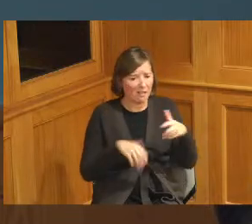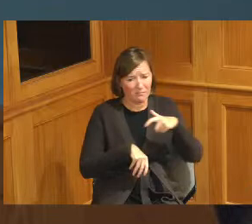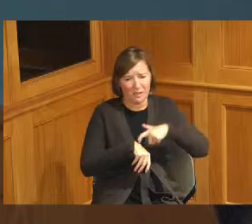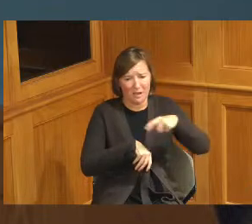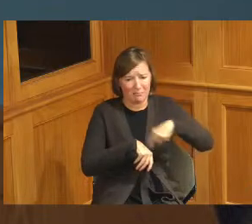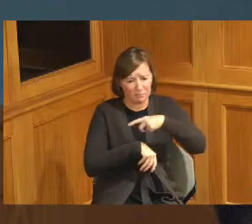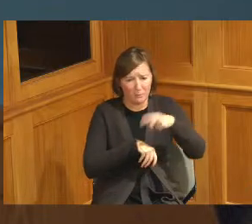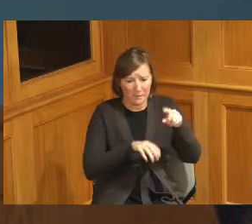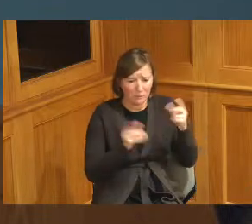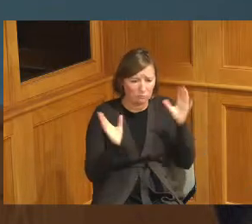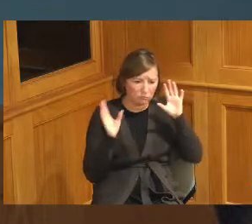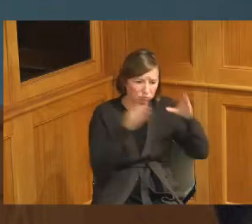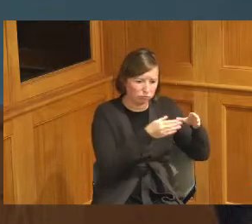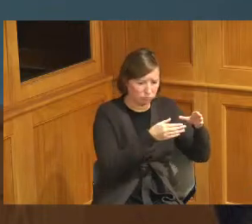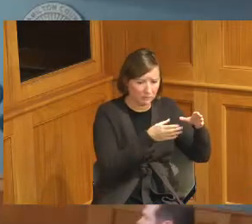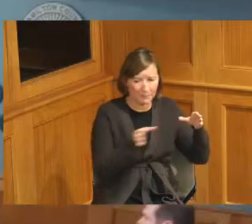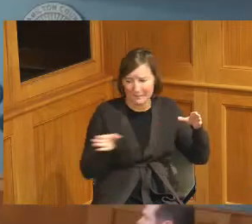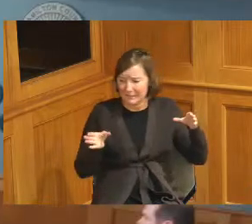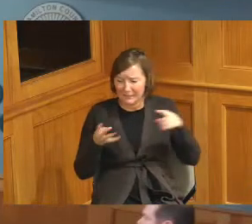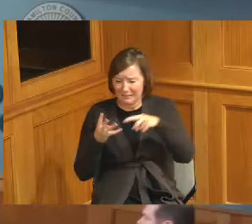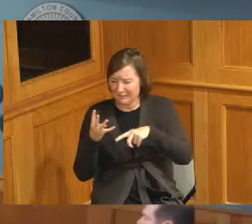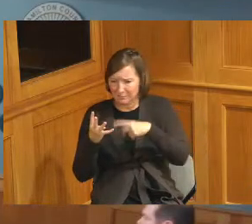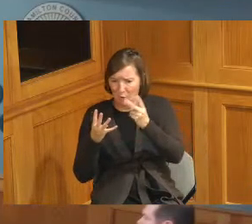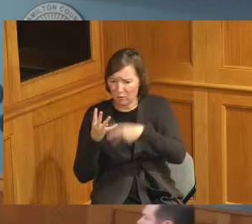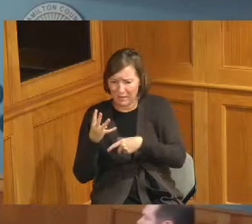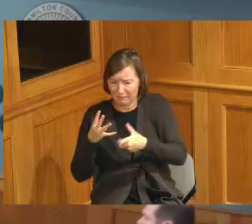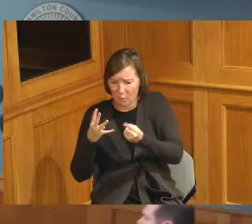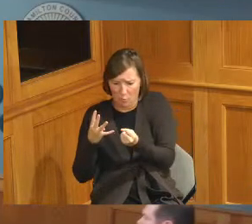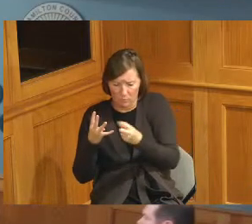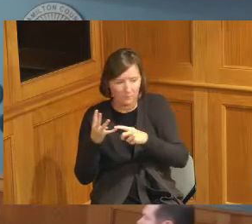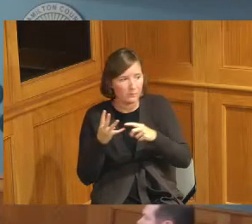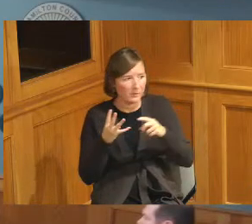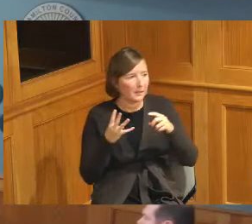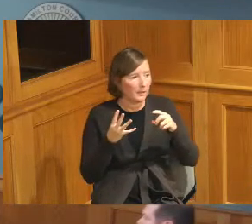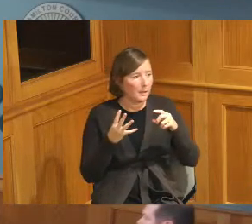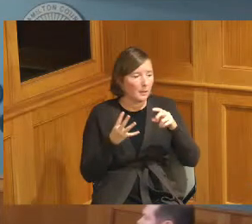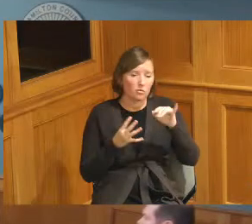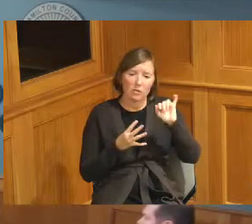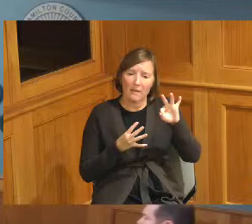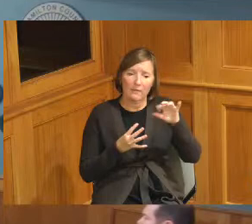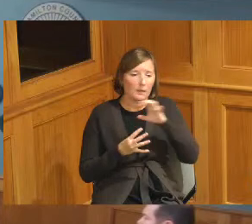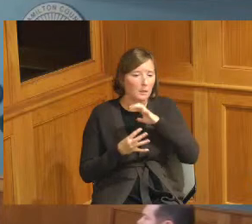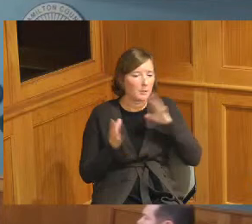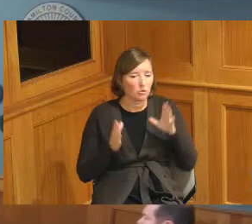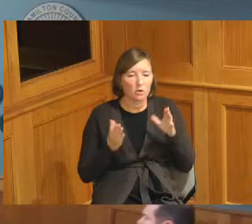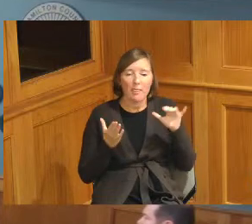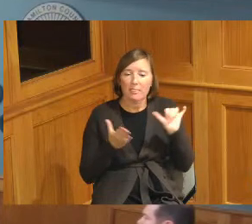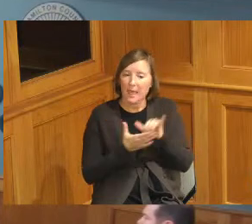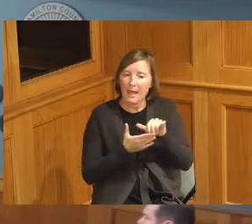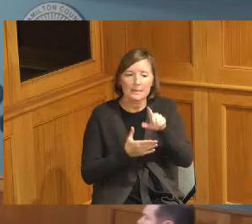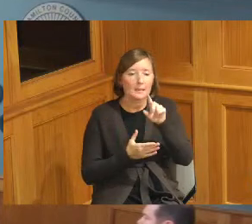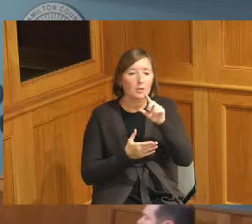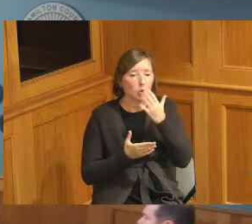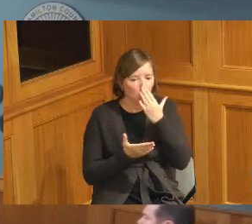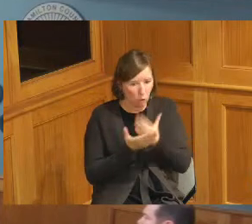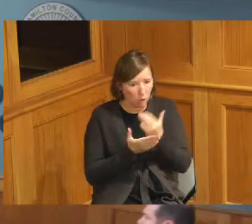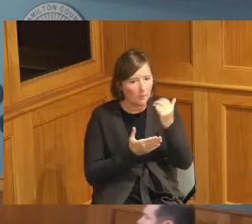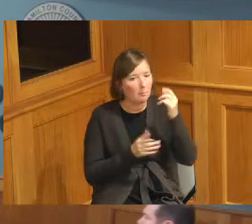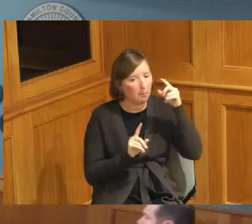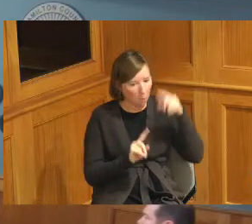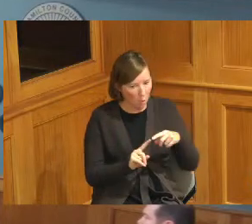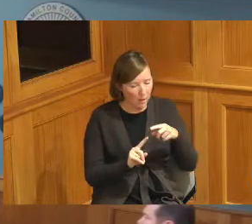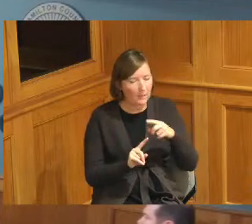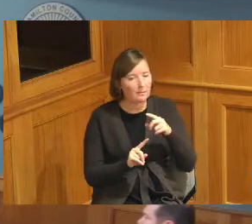you got to do. Commissioner, that's a good question. It's a legitimate concern, and I will take the onus of that from